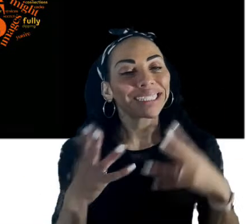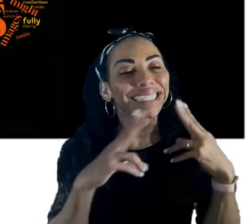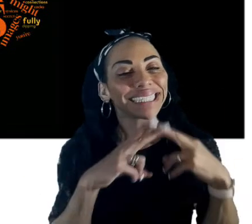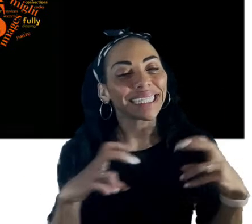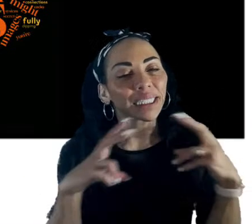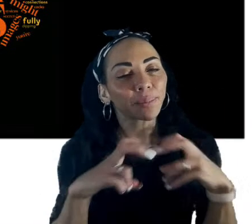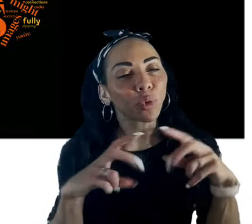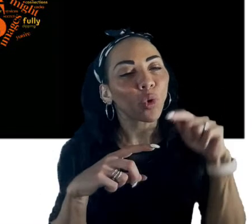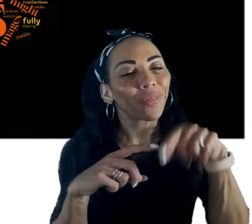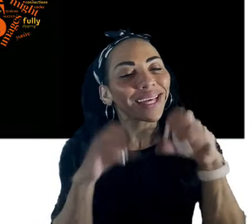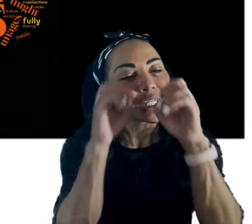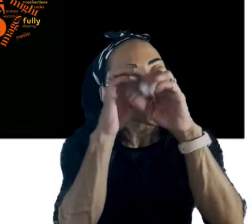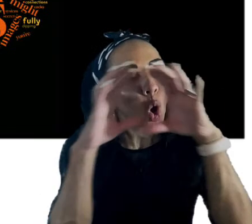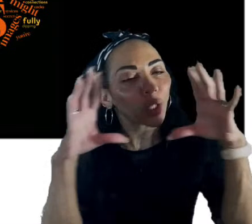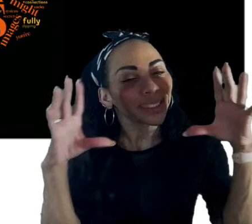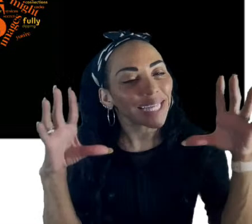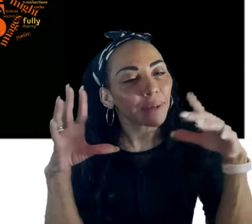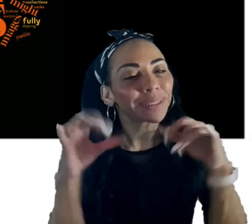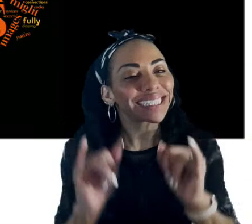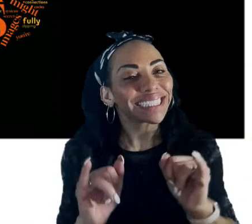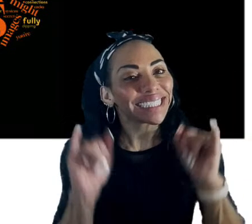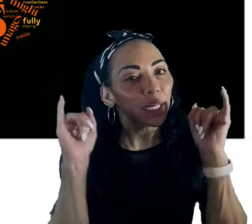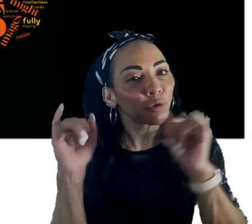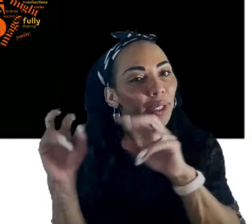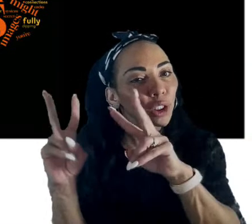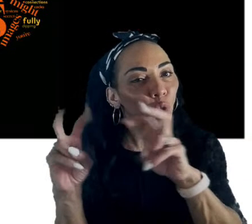more serious topics within this work.